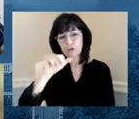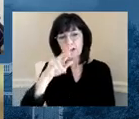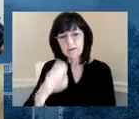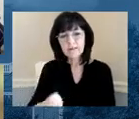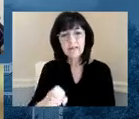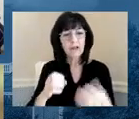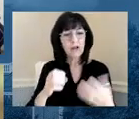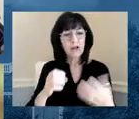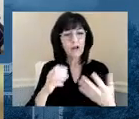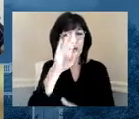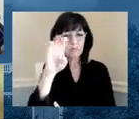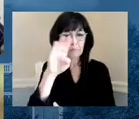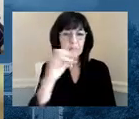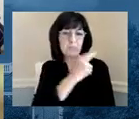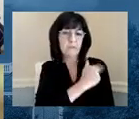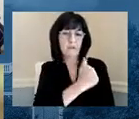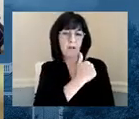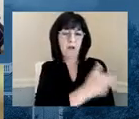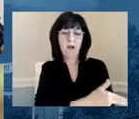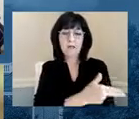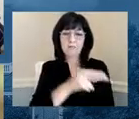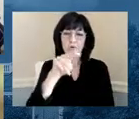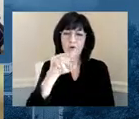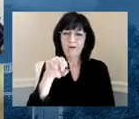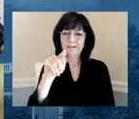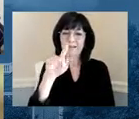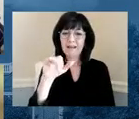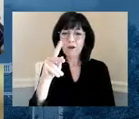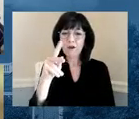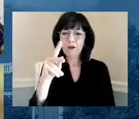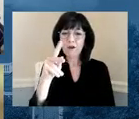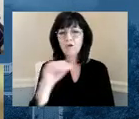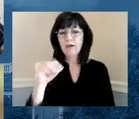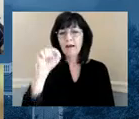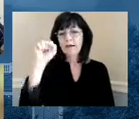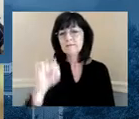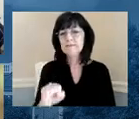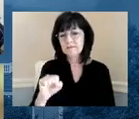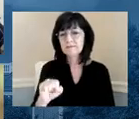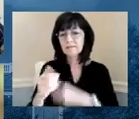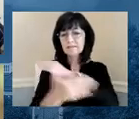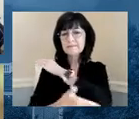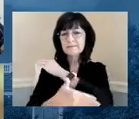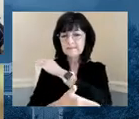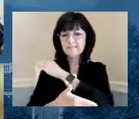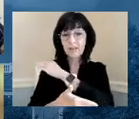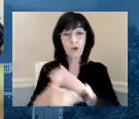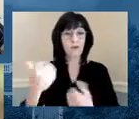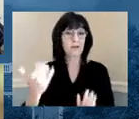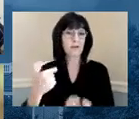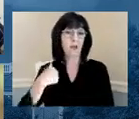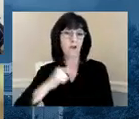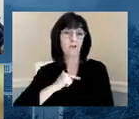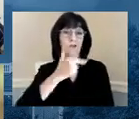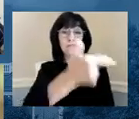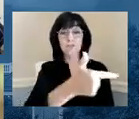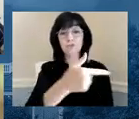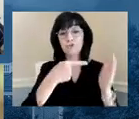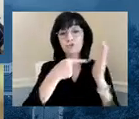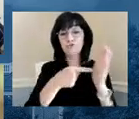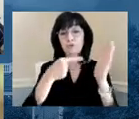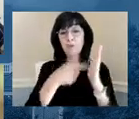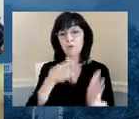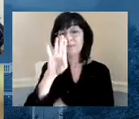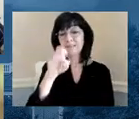to BB and Nanticoke in Sussex County. So with that, I'll turn it over to Representative Bentz. Representative